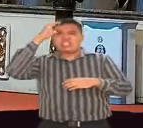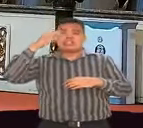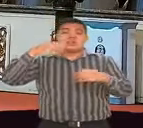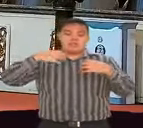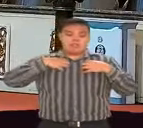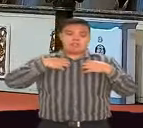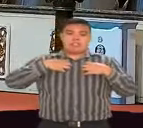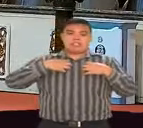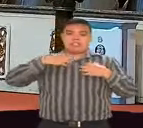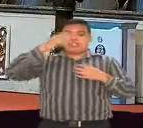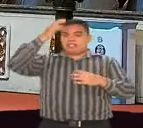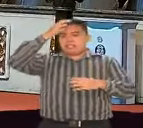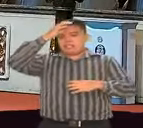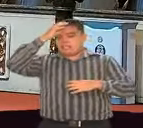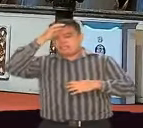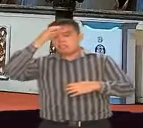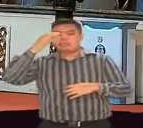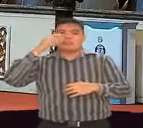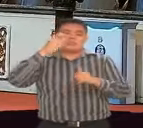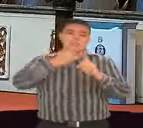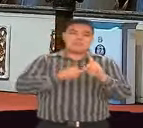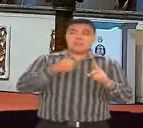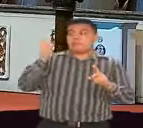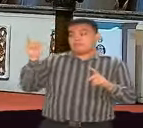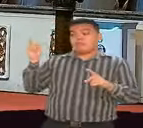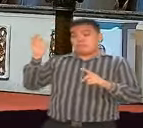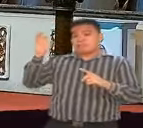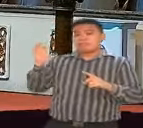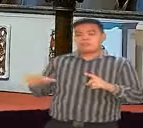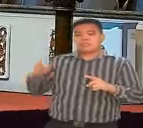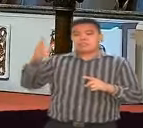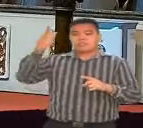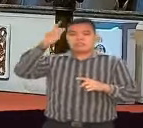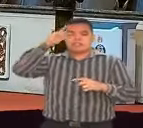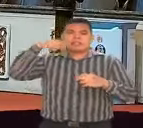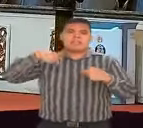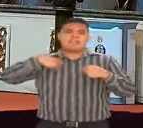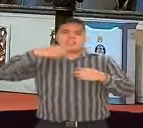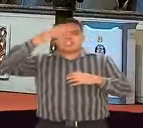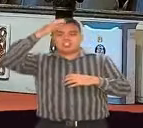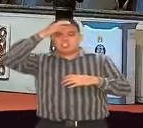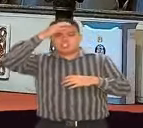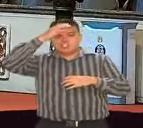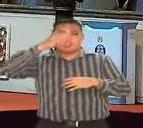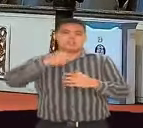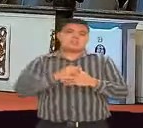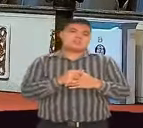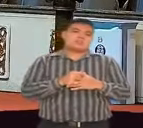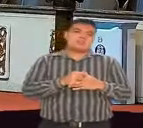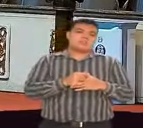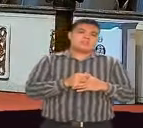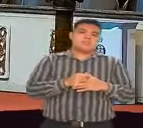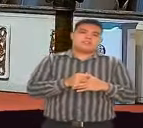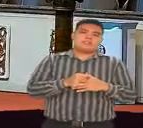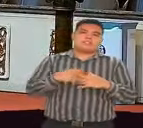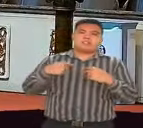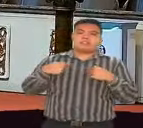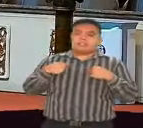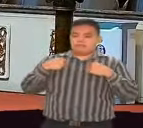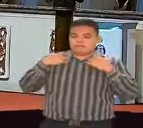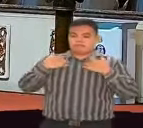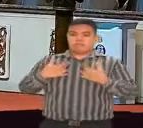Mo nang usaman ko sa survivors sa breast cancer. So mo nang naakoy mga sinina nga